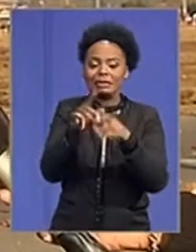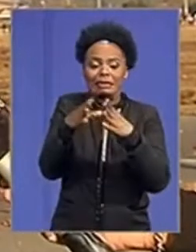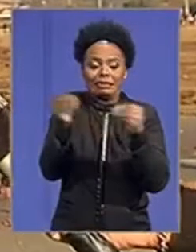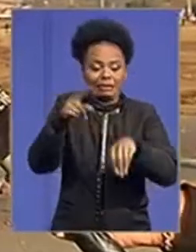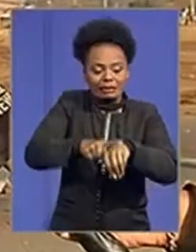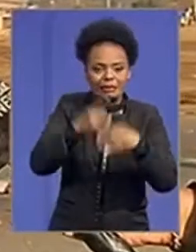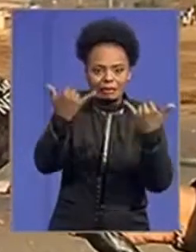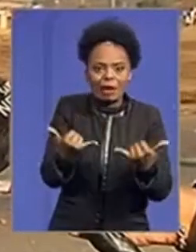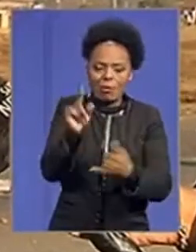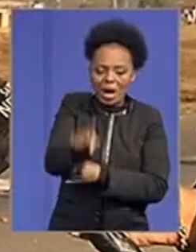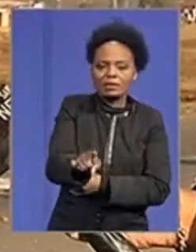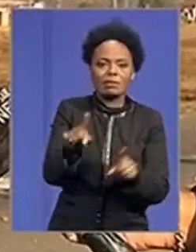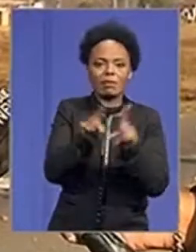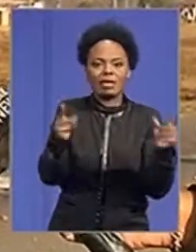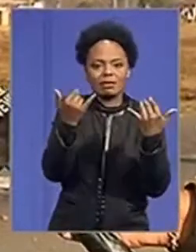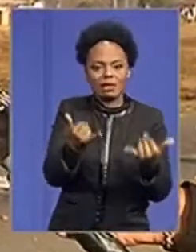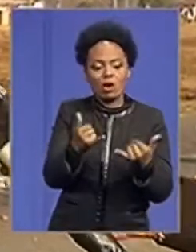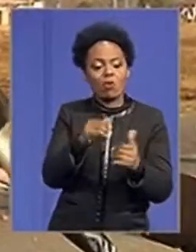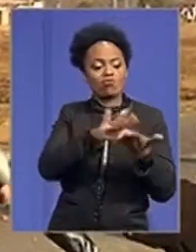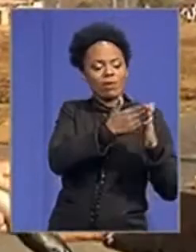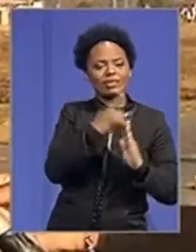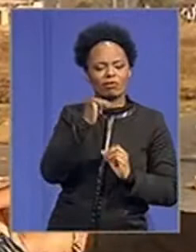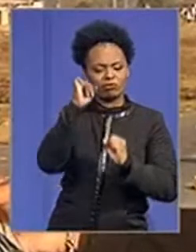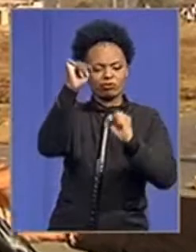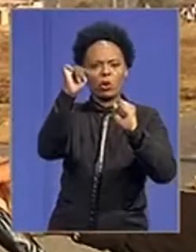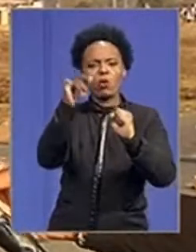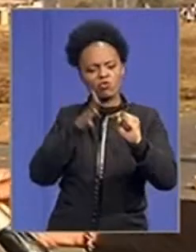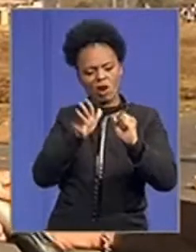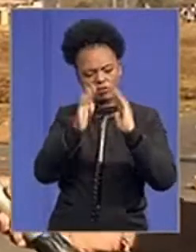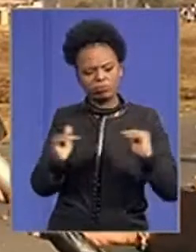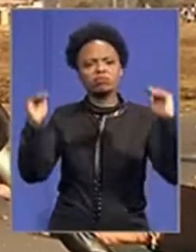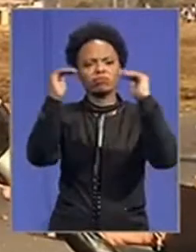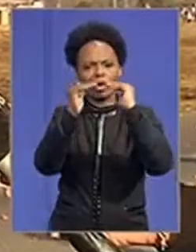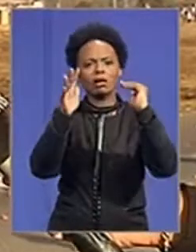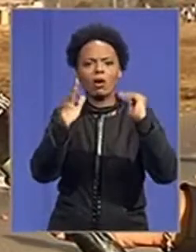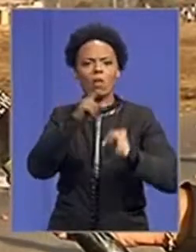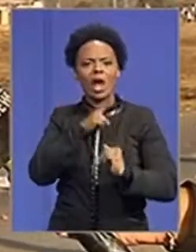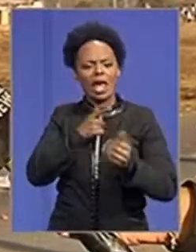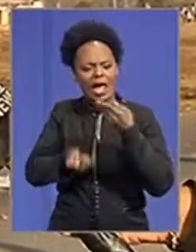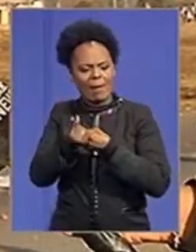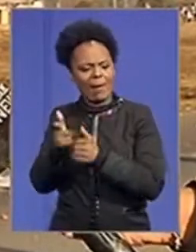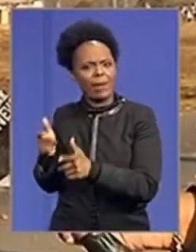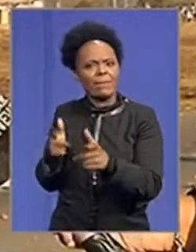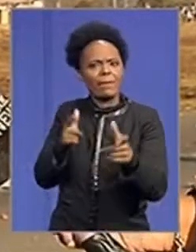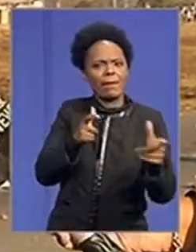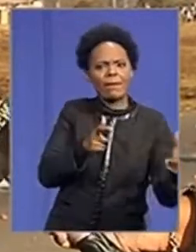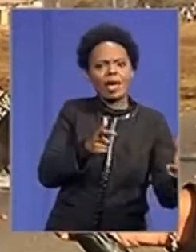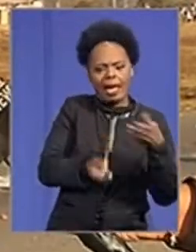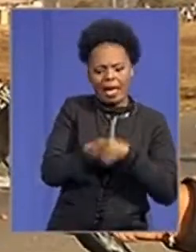usually say now they are protesting for justice because there has been some killings that has been taken over in the